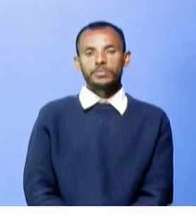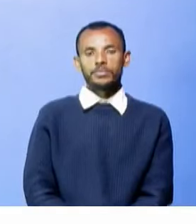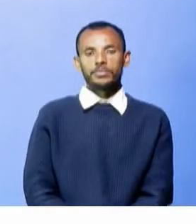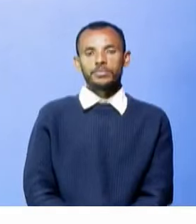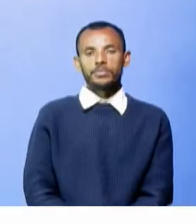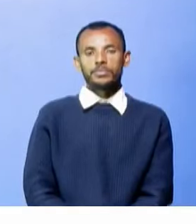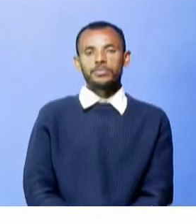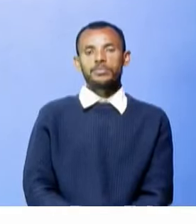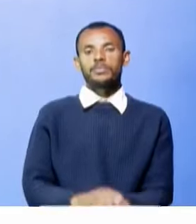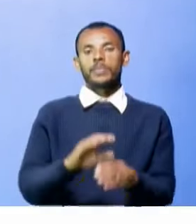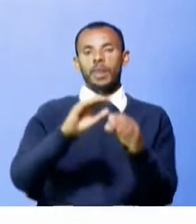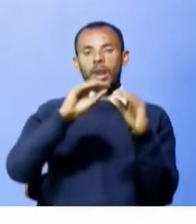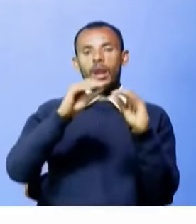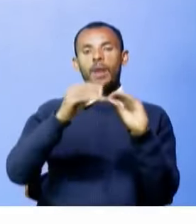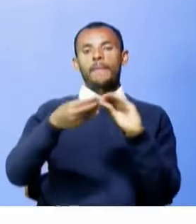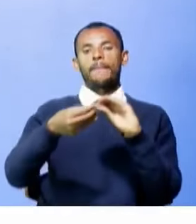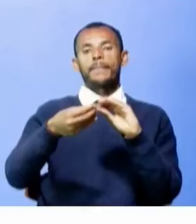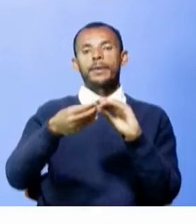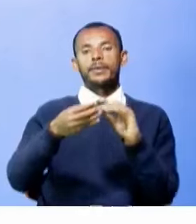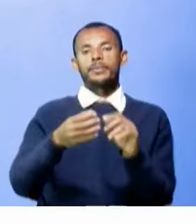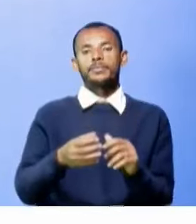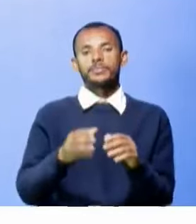a number